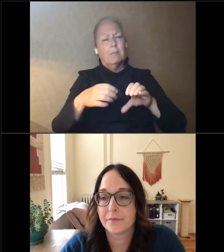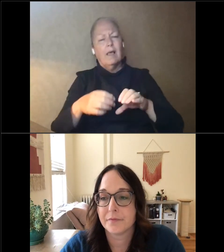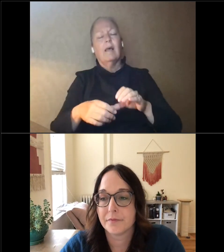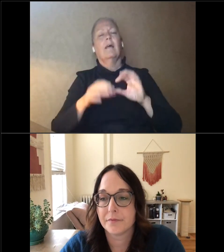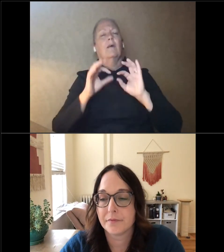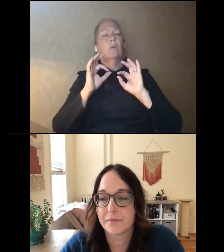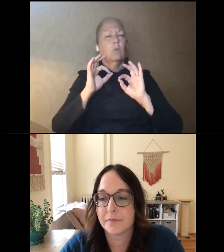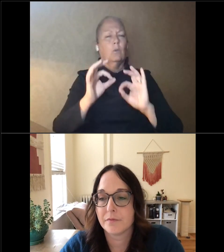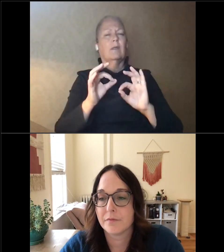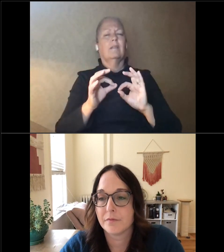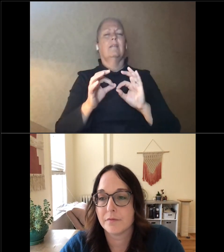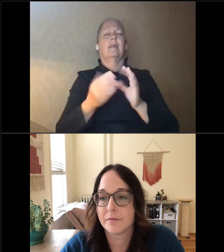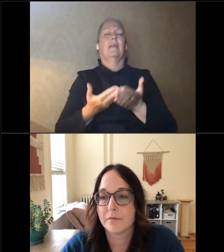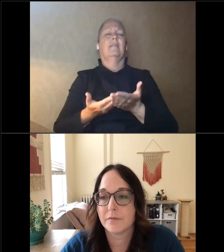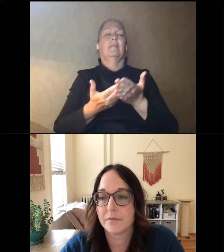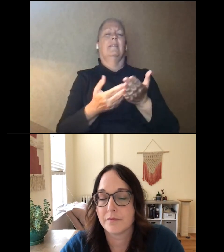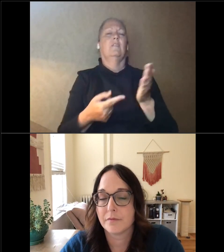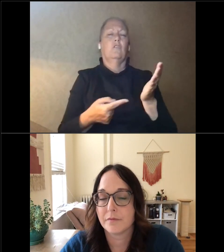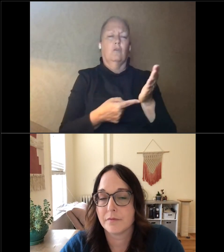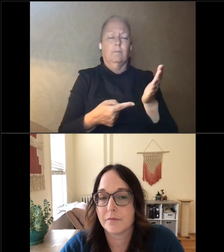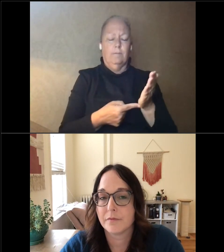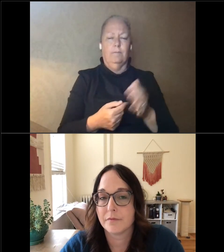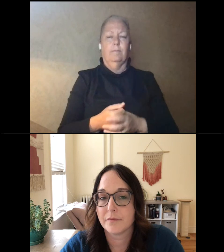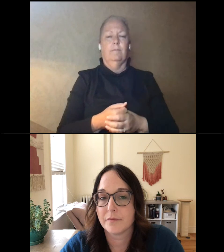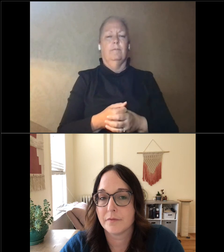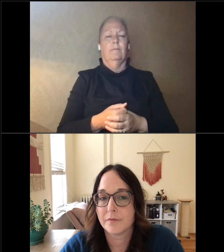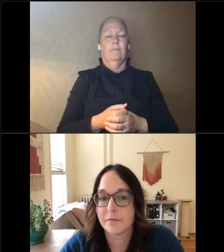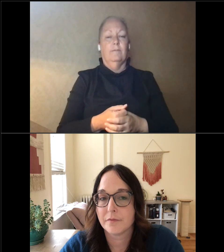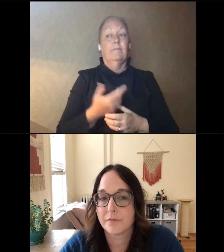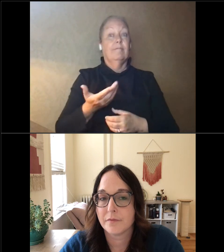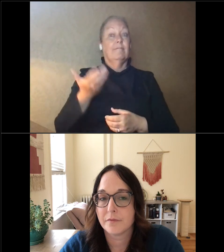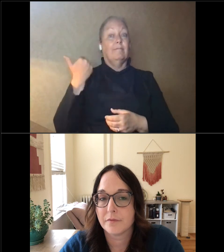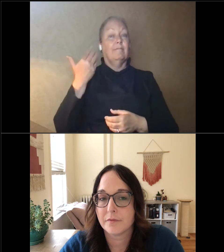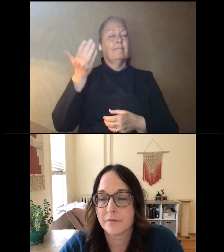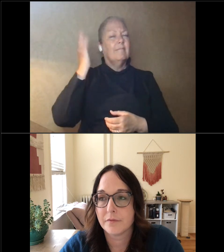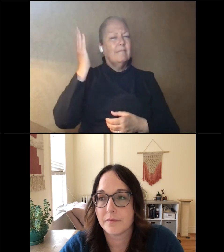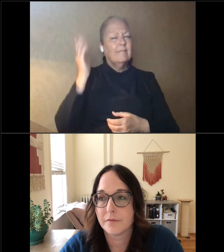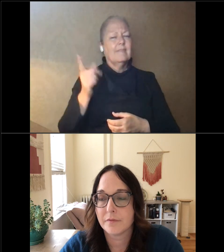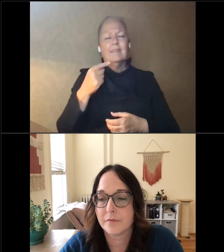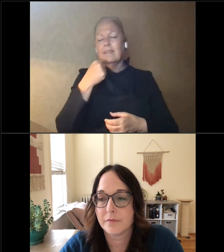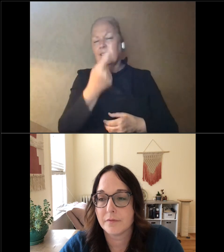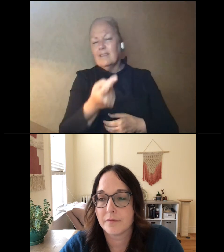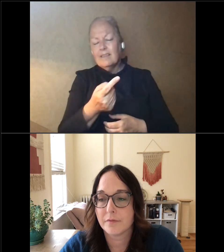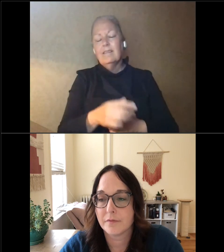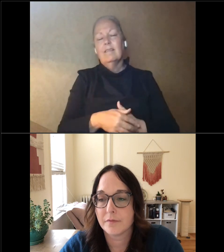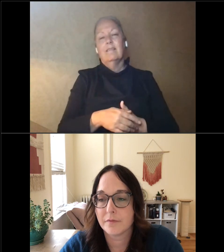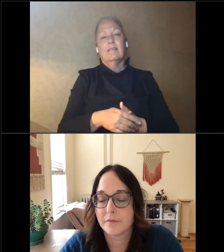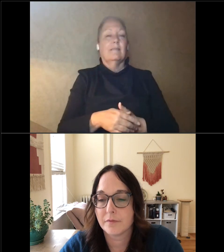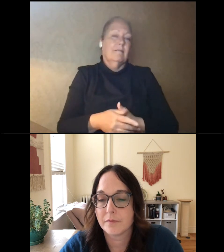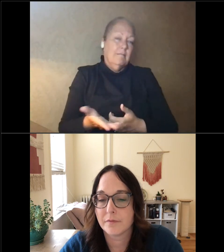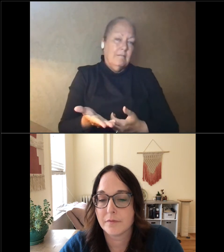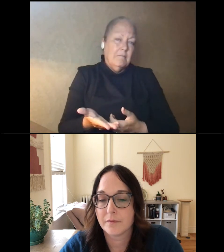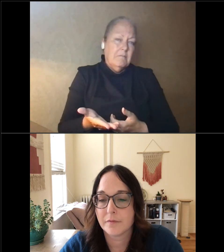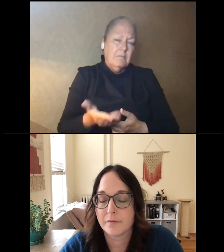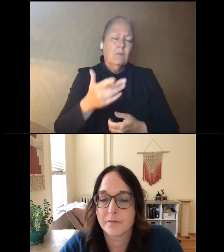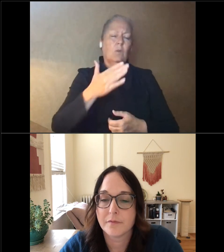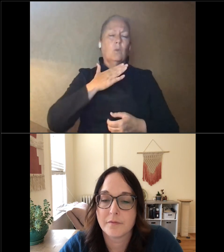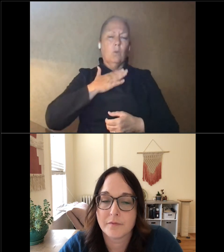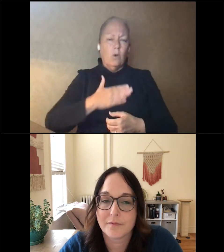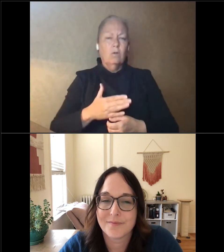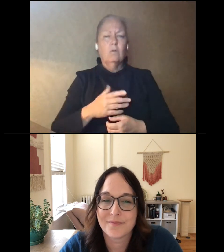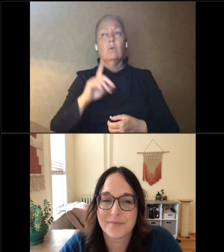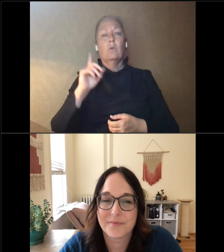technology. And then the previous speakers also talk about universal health coverage, of course, because it is a vehicle for making sure that everyone